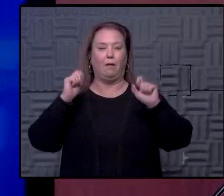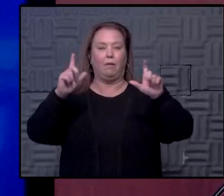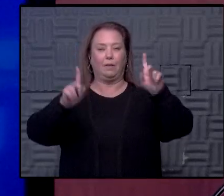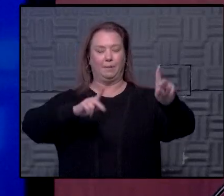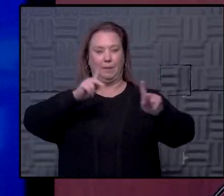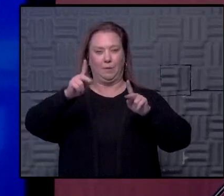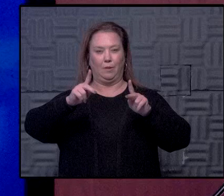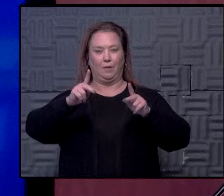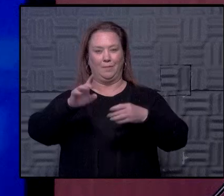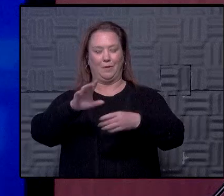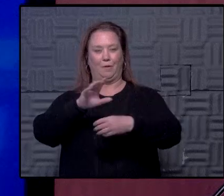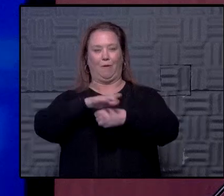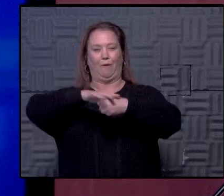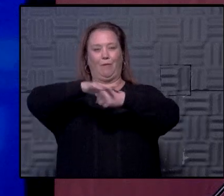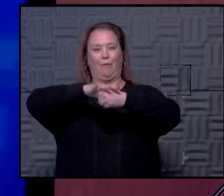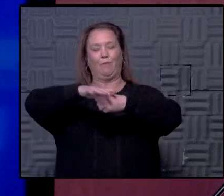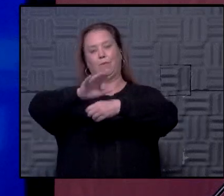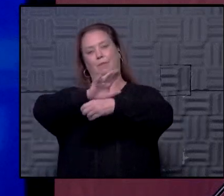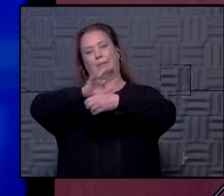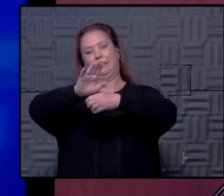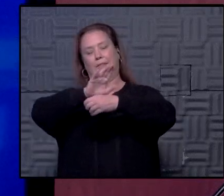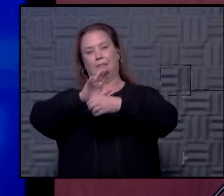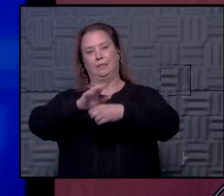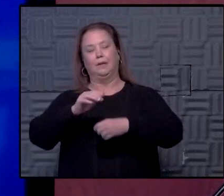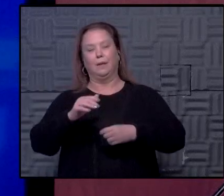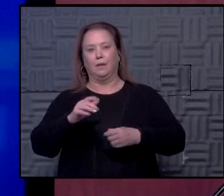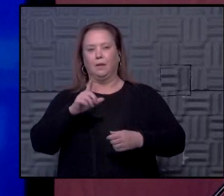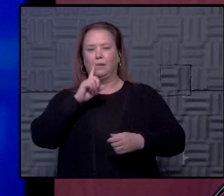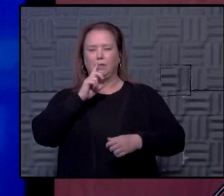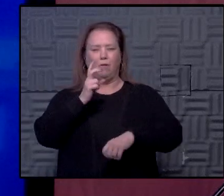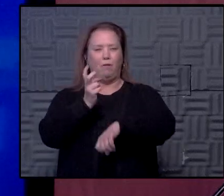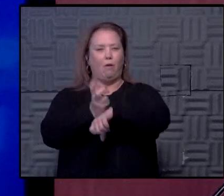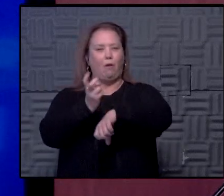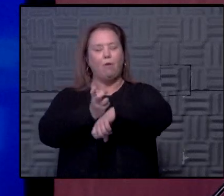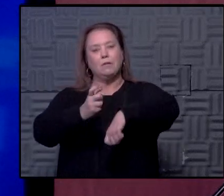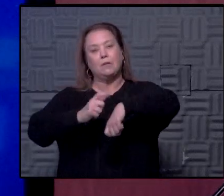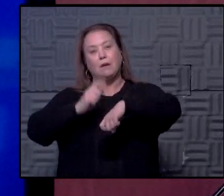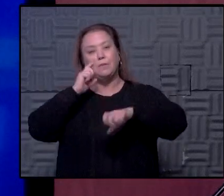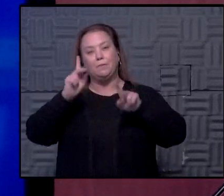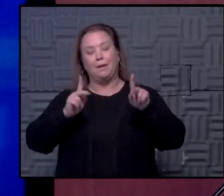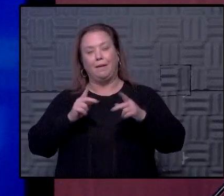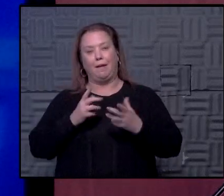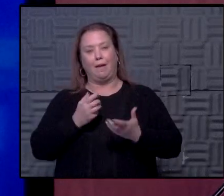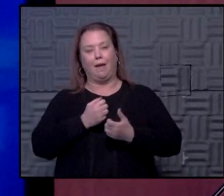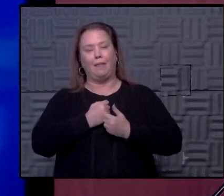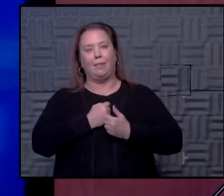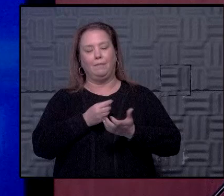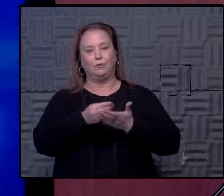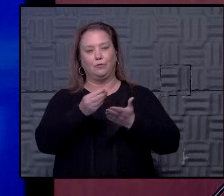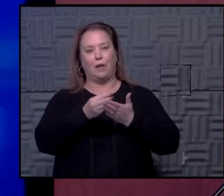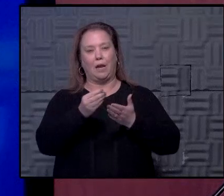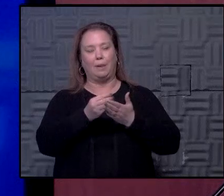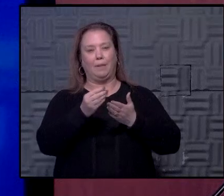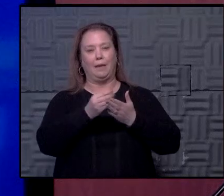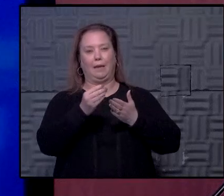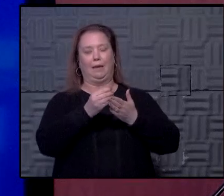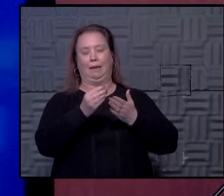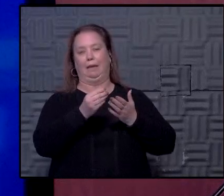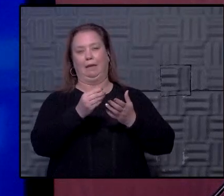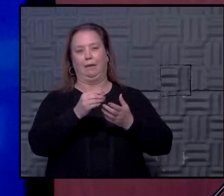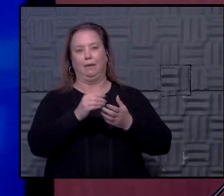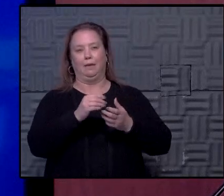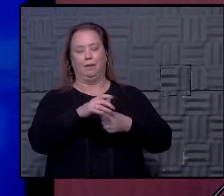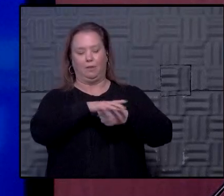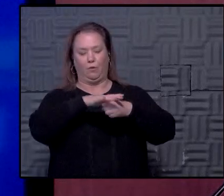earlier from our local businesses. This is a special deal, and these are hard times. I love shopping locally, whether it's K&K Fly Fishers.